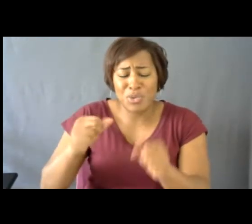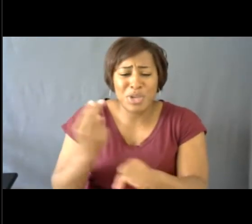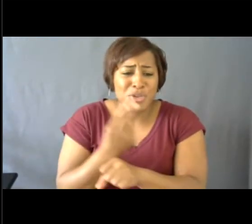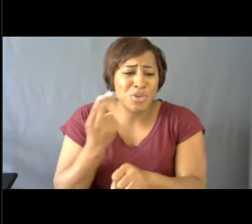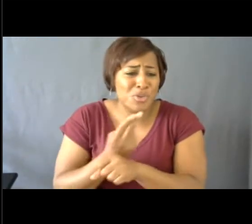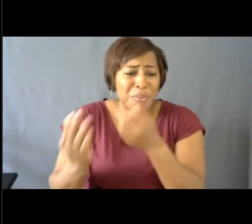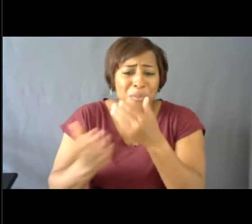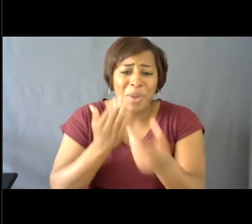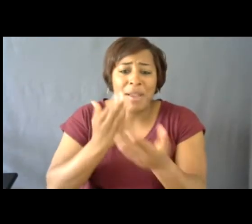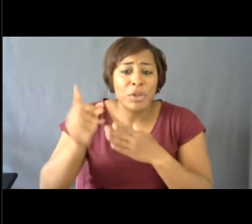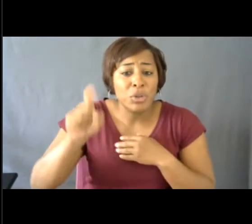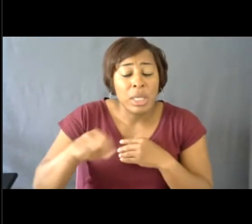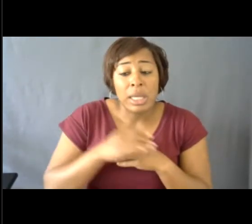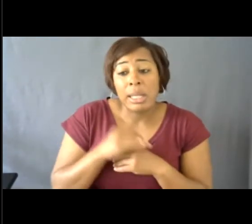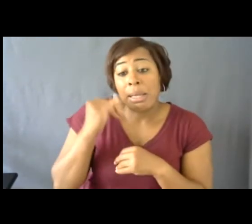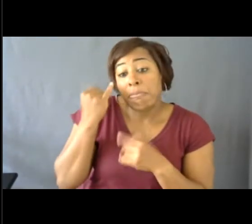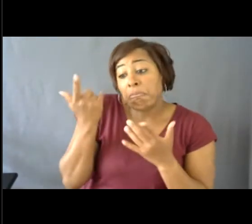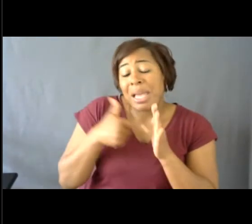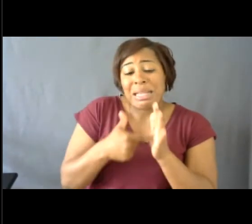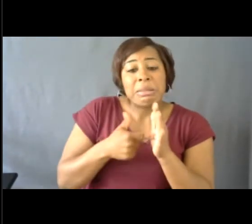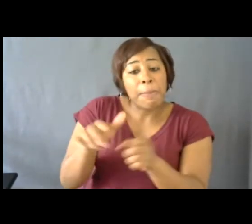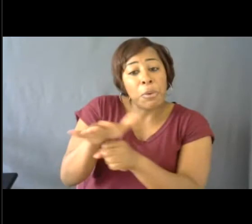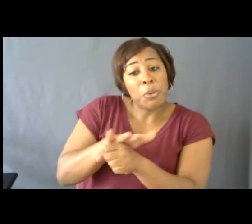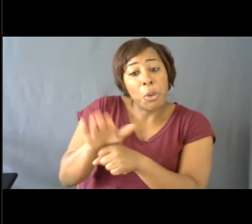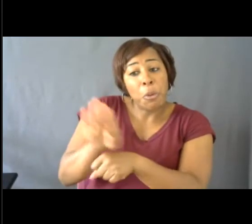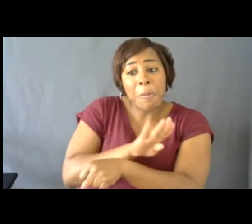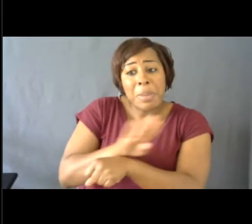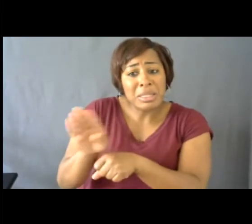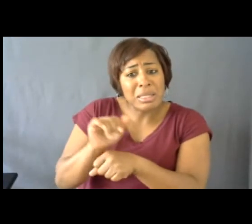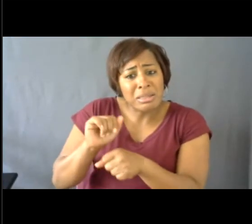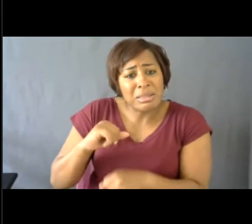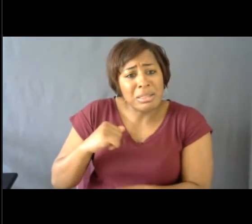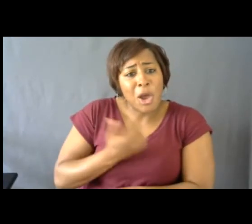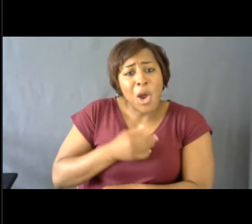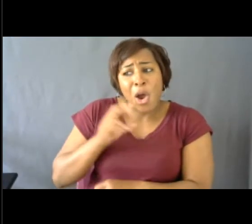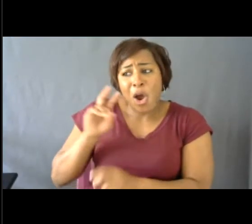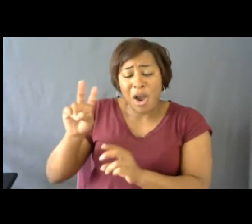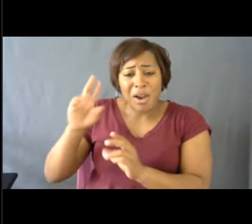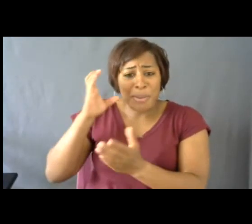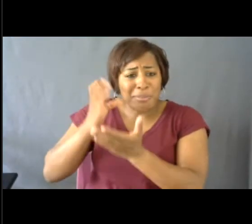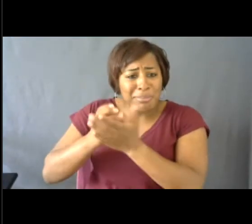So if you're a local business, for example, you're free to grab it and use it.